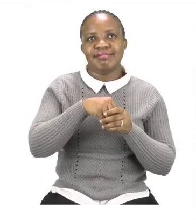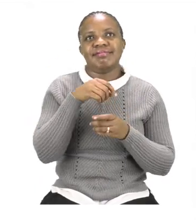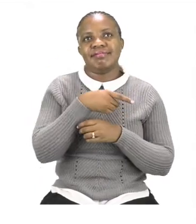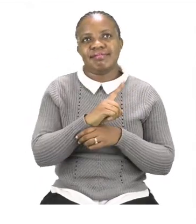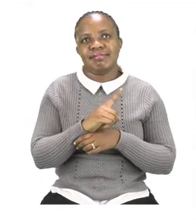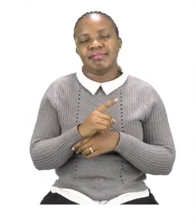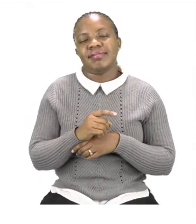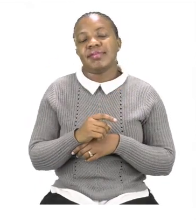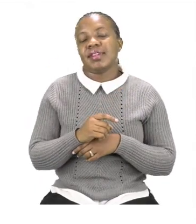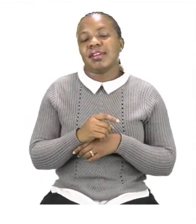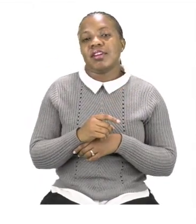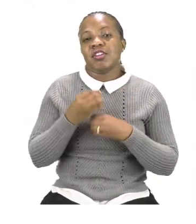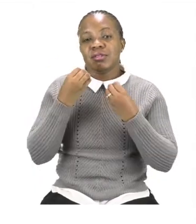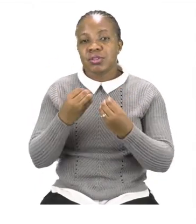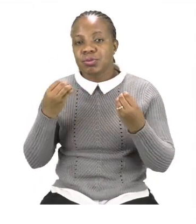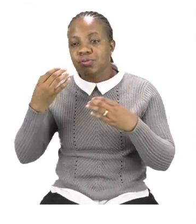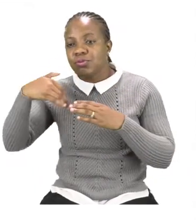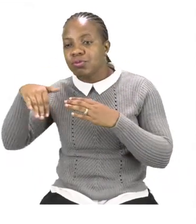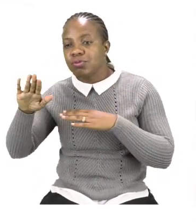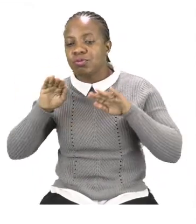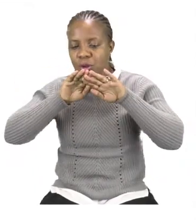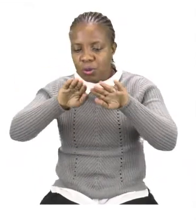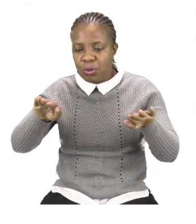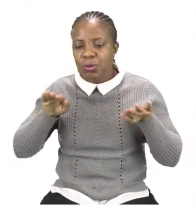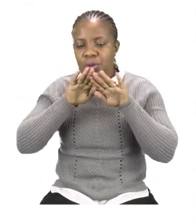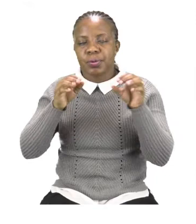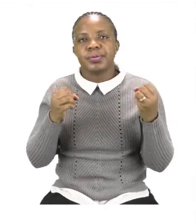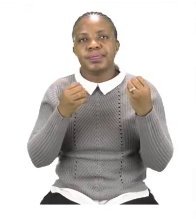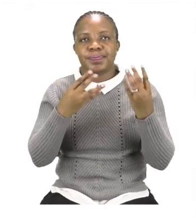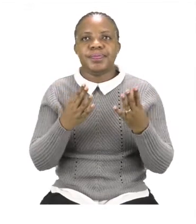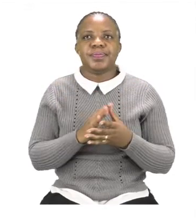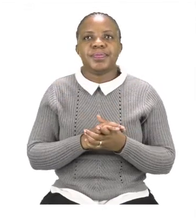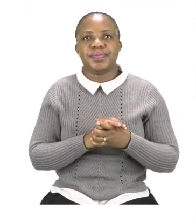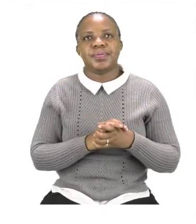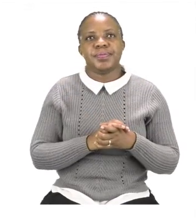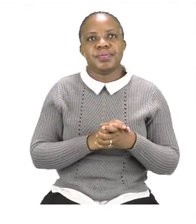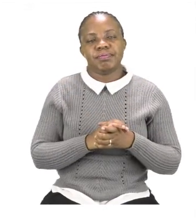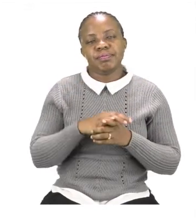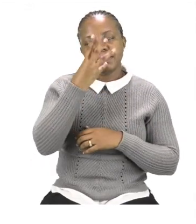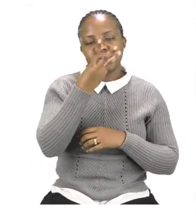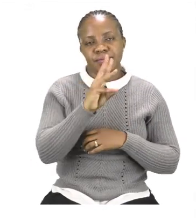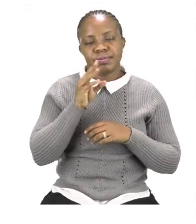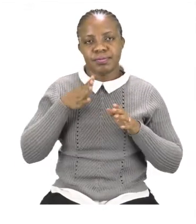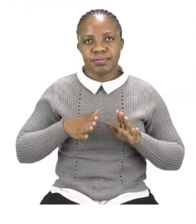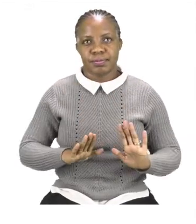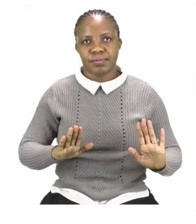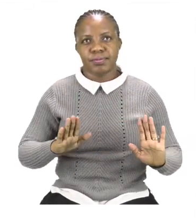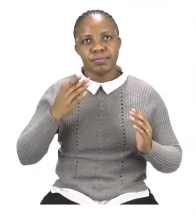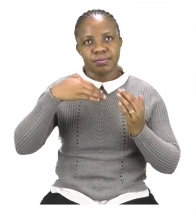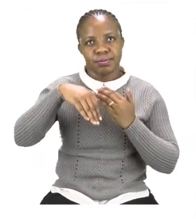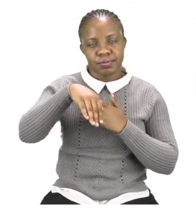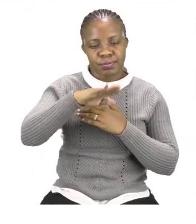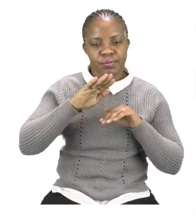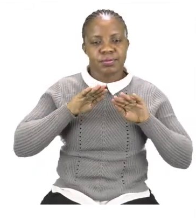went for a swim? Let's read it again. 6 girls